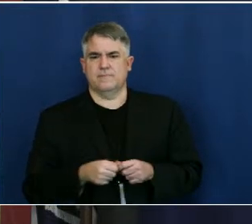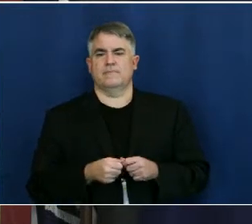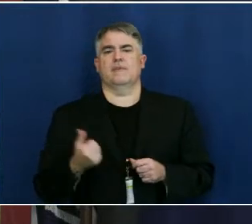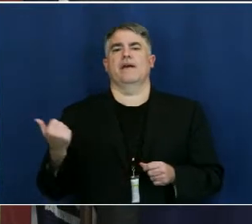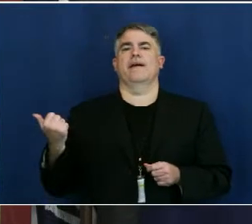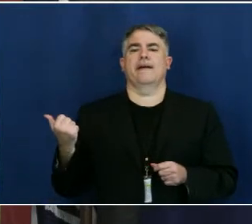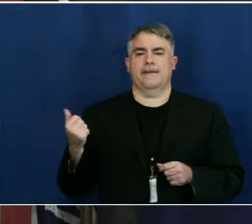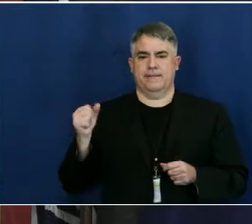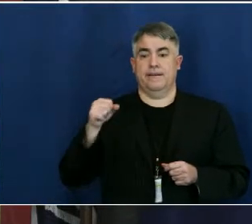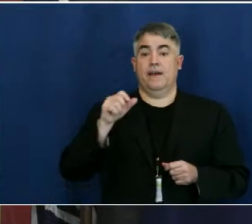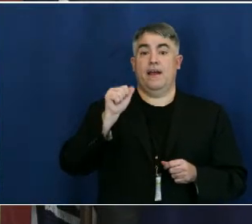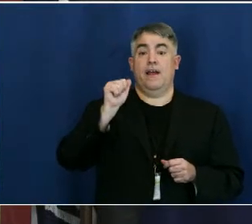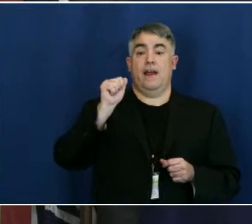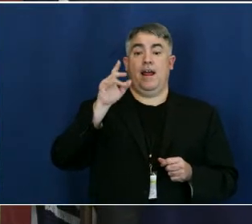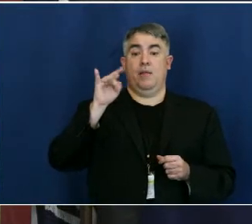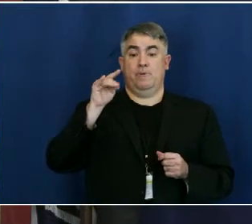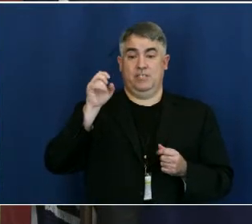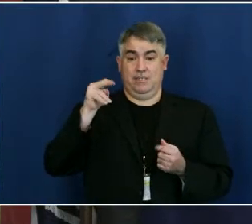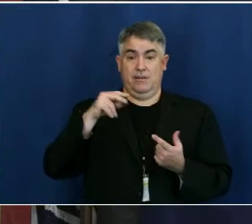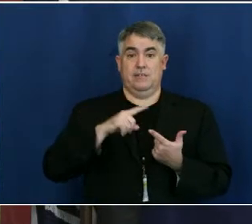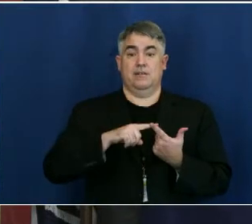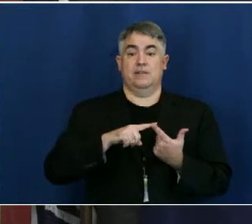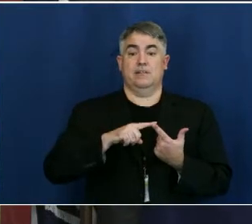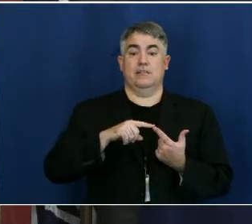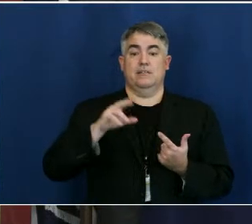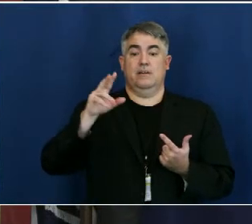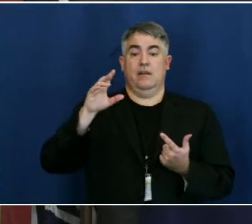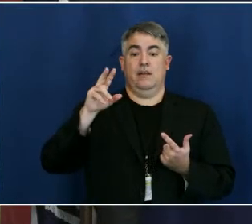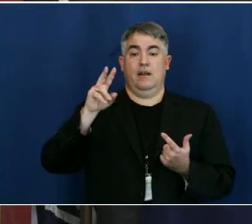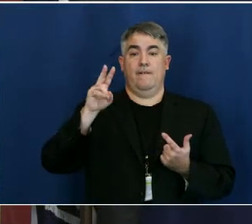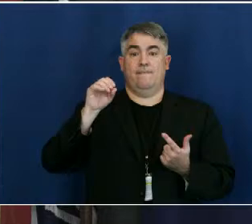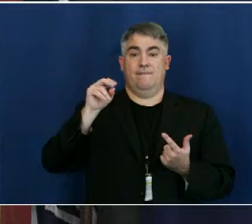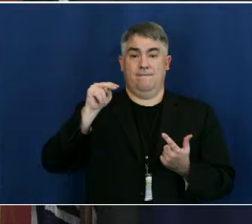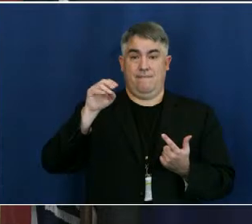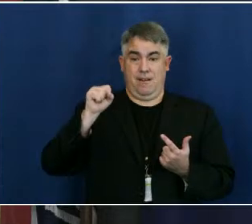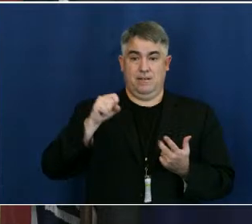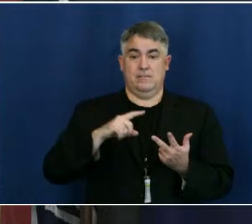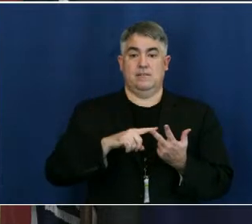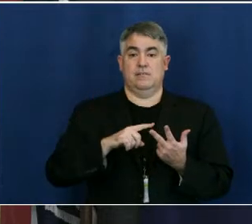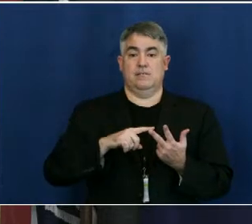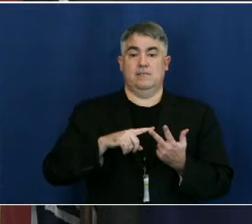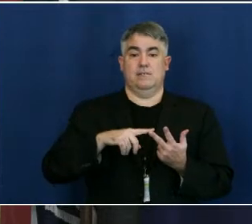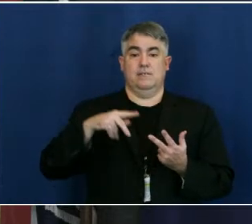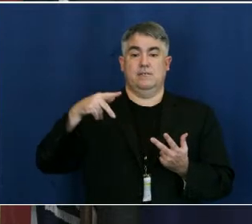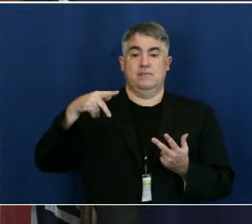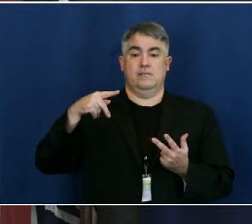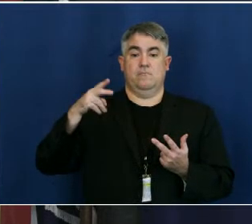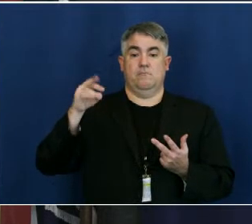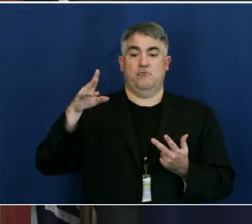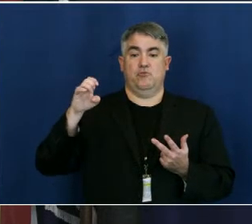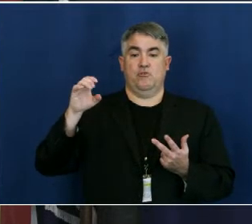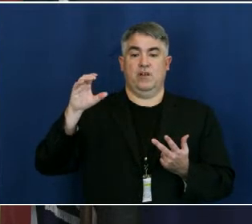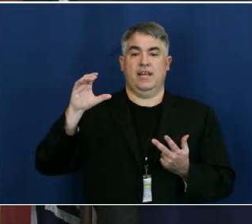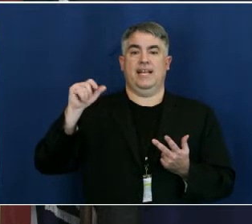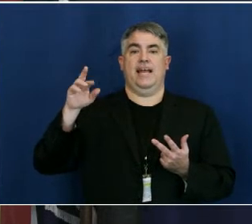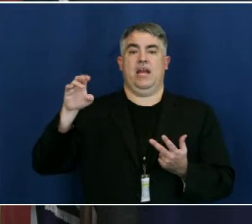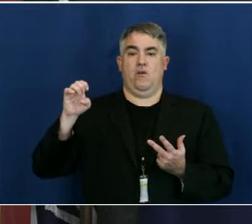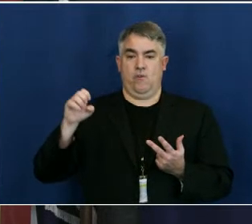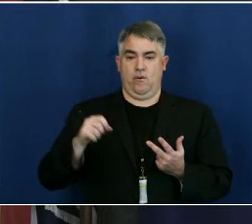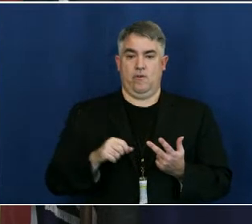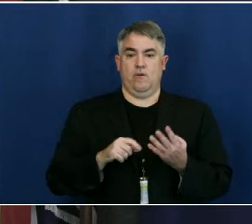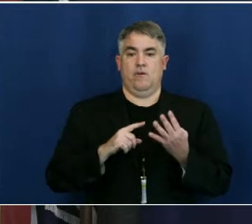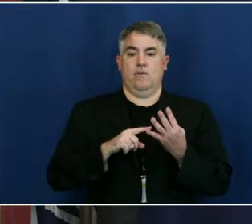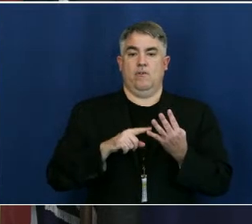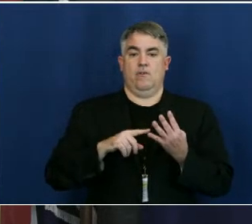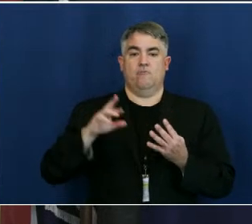Albertsons, Vaughn's, Ralph's, and Pure Care Pharmacy. Those are the 3. For a pharmacy to get into that system, they need to be approved